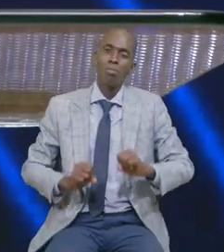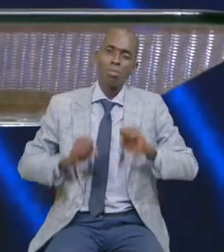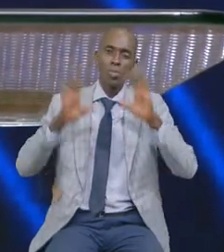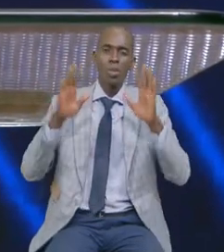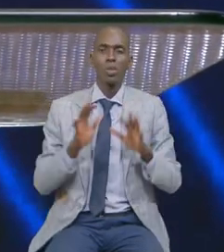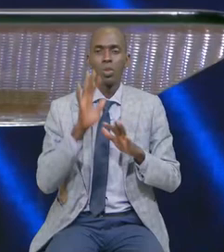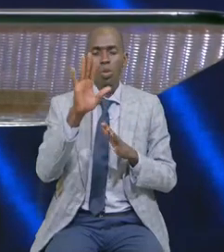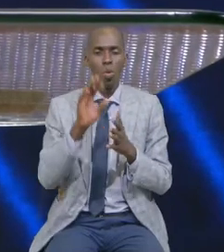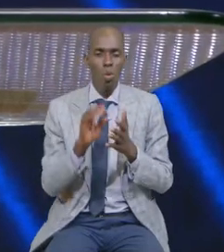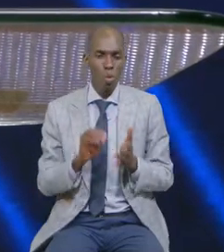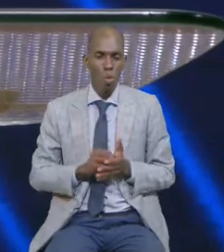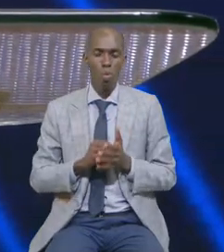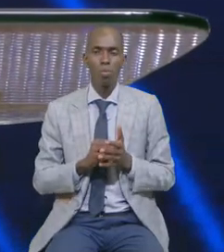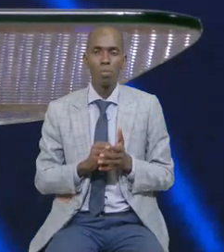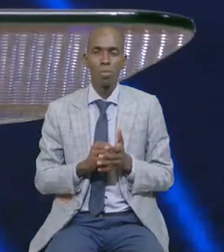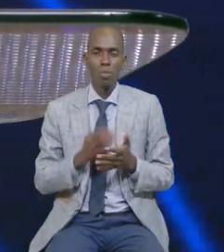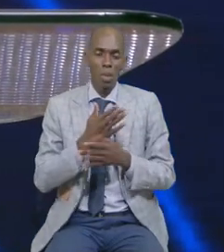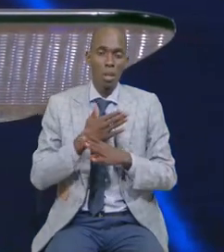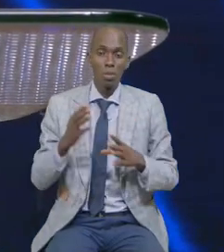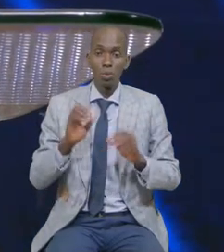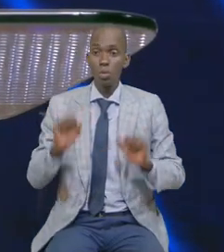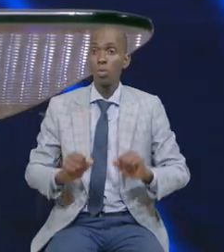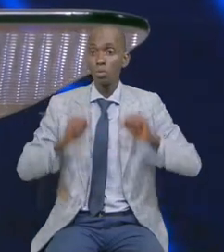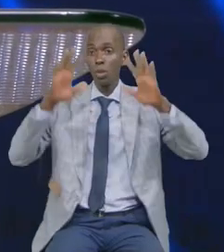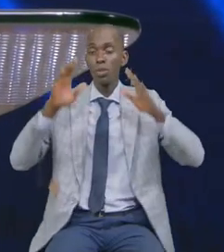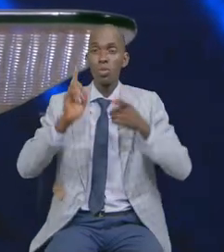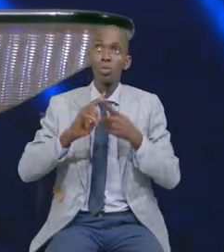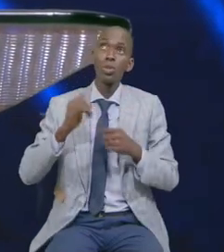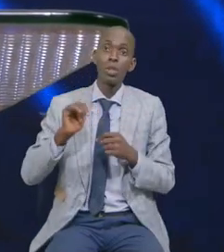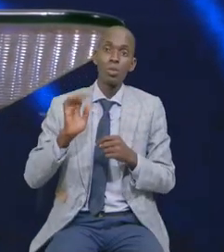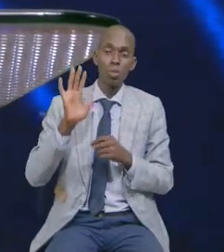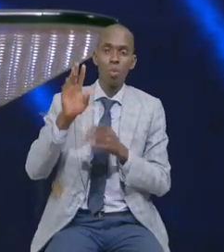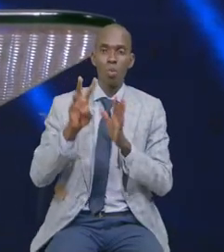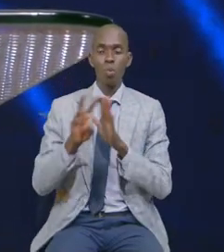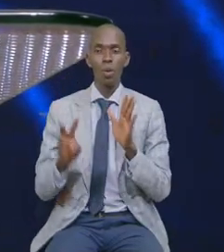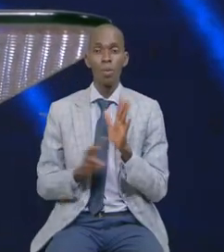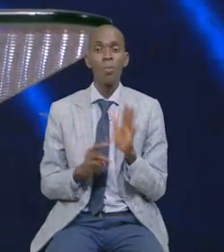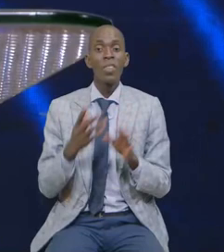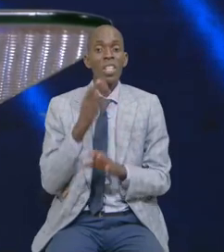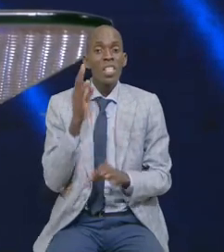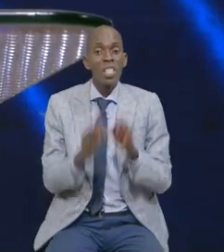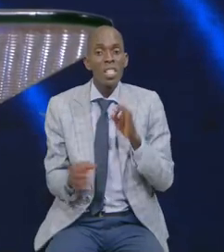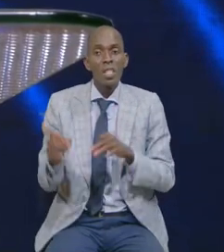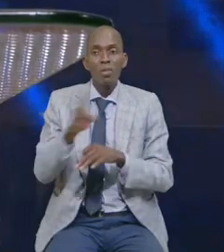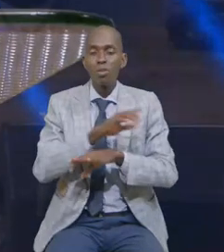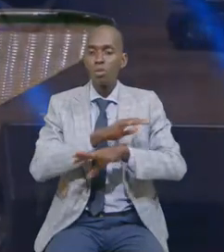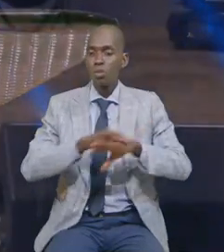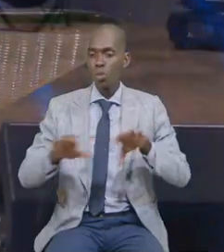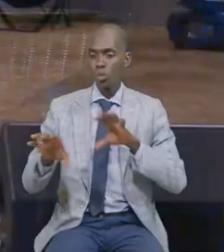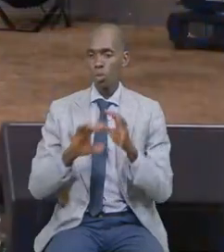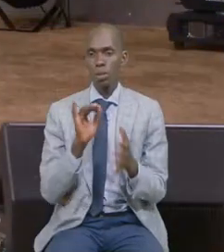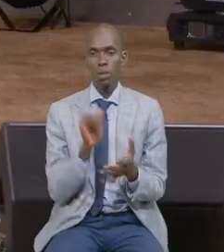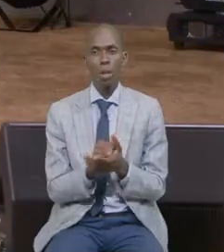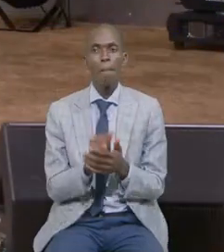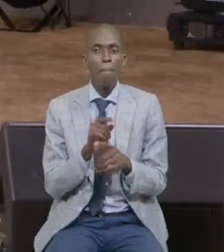take it away from the hand of God and make your will to be under my control. If you don't do that, but you